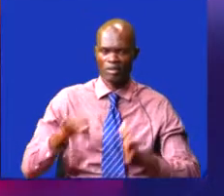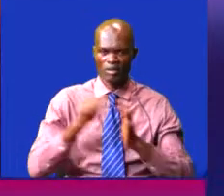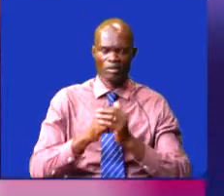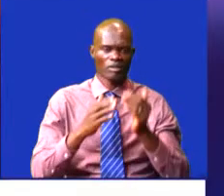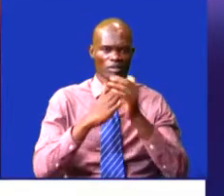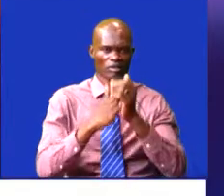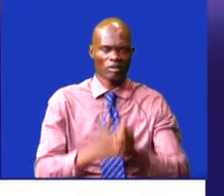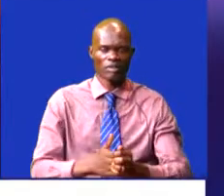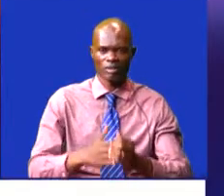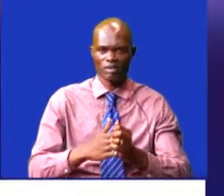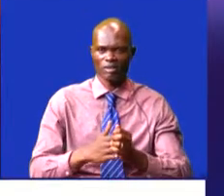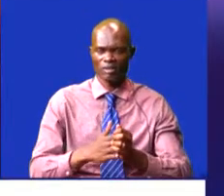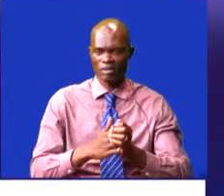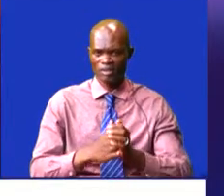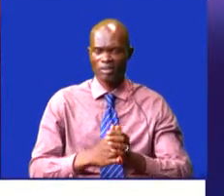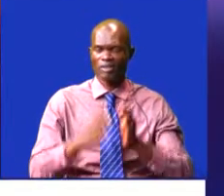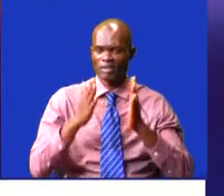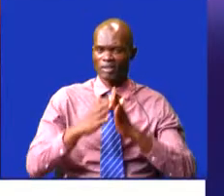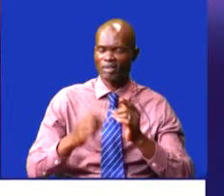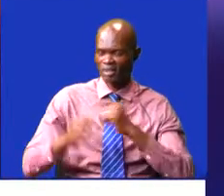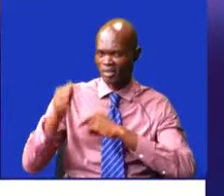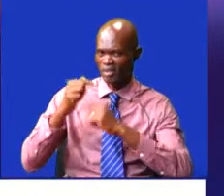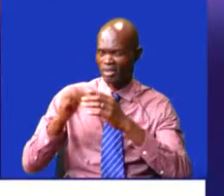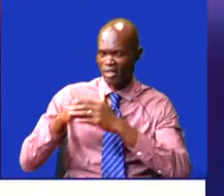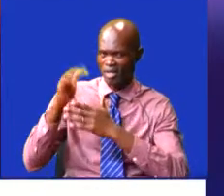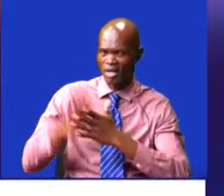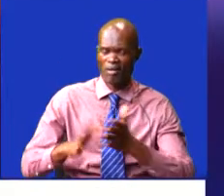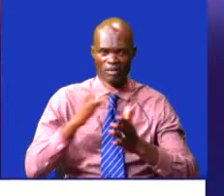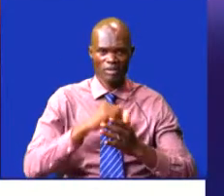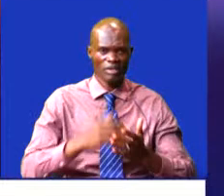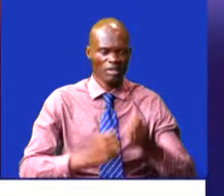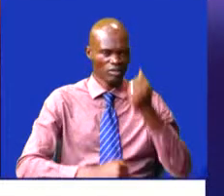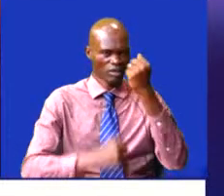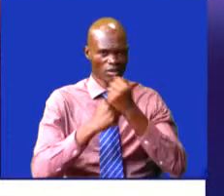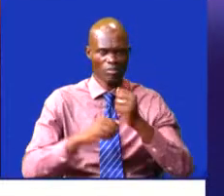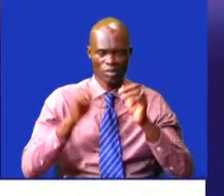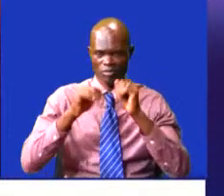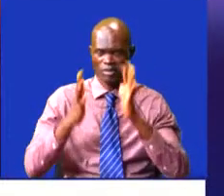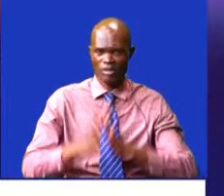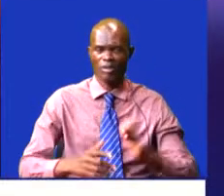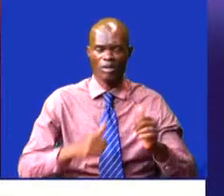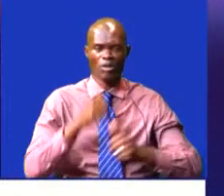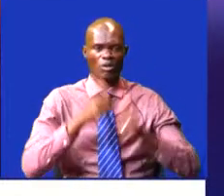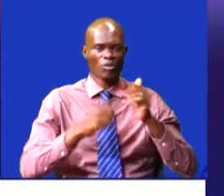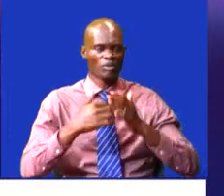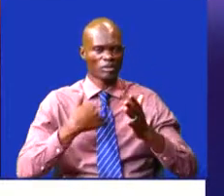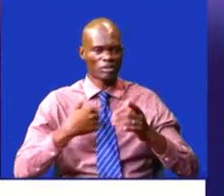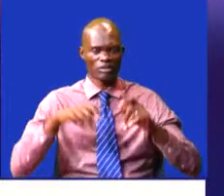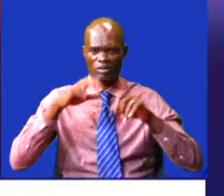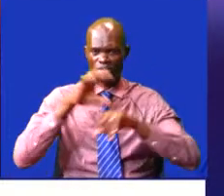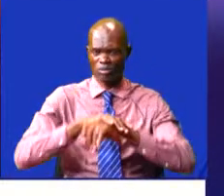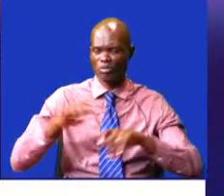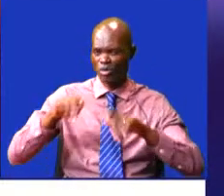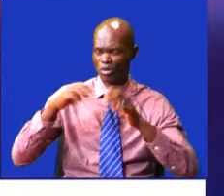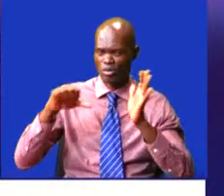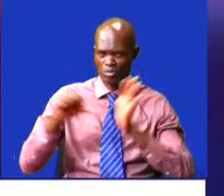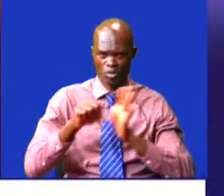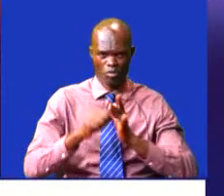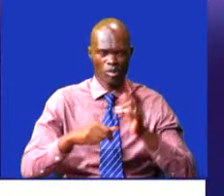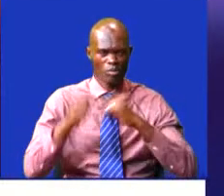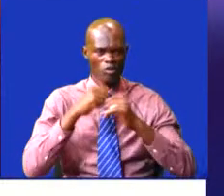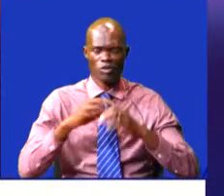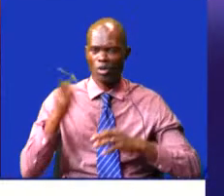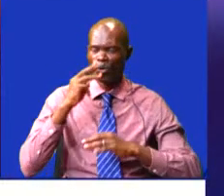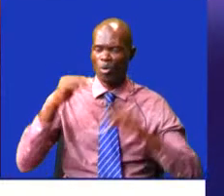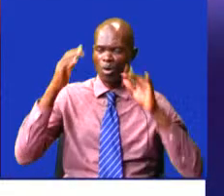county ma Homa Bay koruwo koko mara chung kanya chile kod jopur mago eko mabende nyocho yudo midhiero. Mane okelne gi kod pi oula